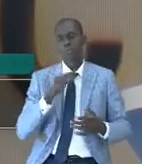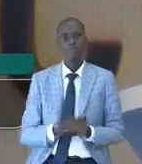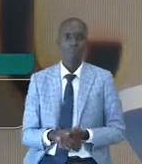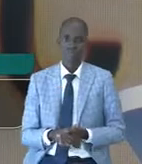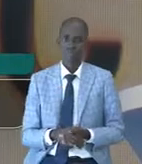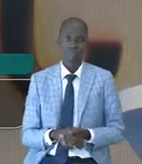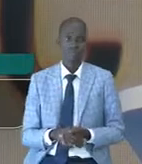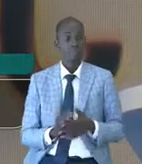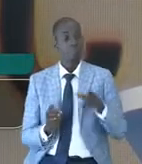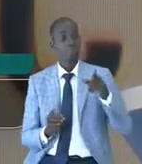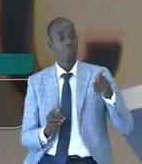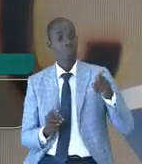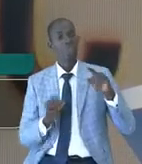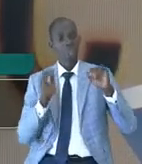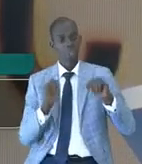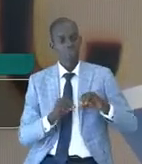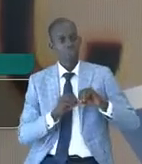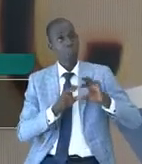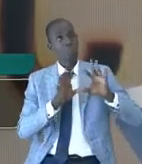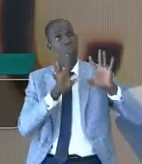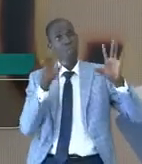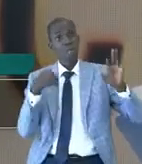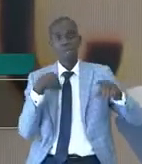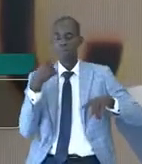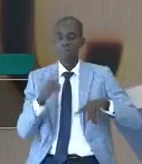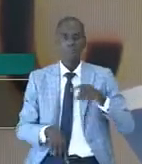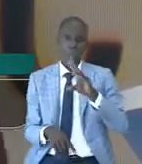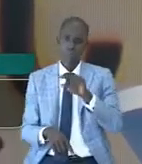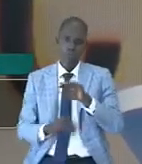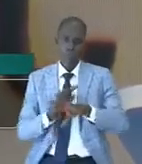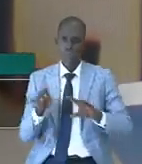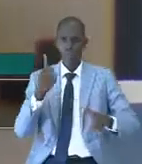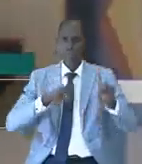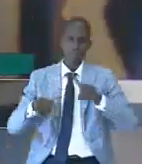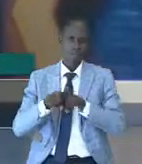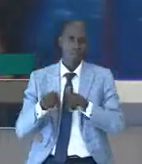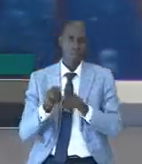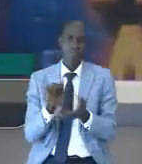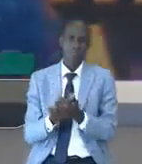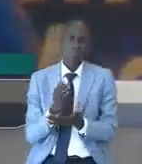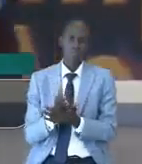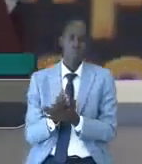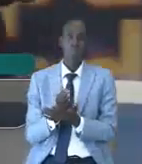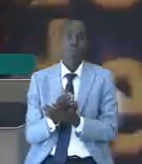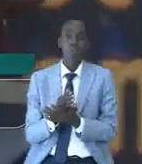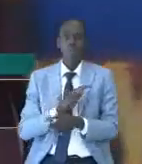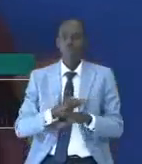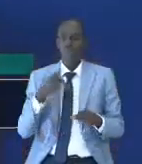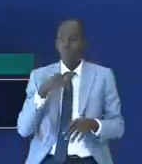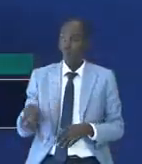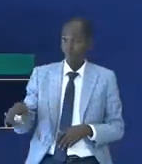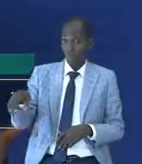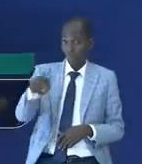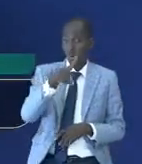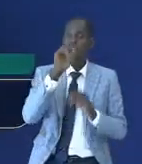can shine, but I cannot shine. No, don't say that. Don't say, they can make